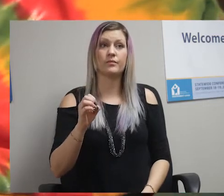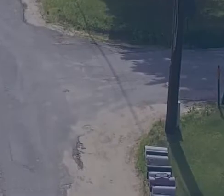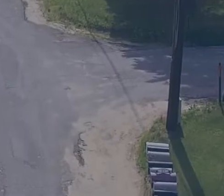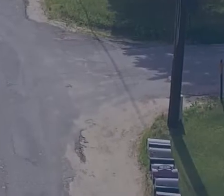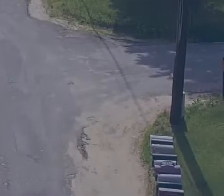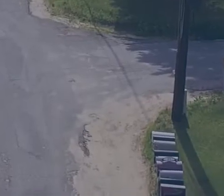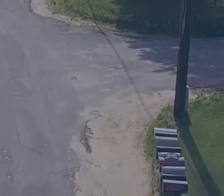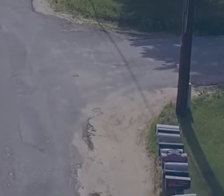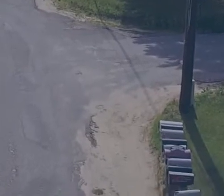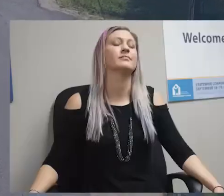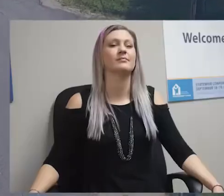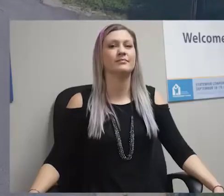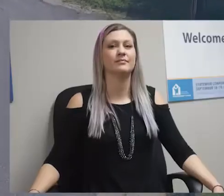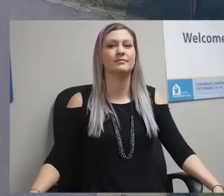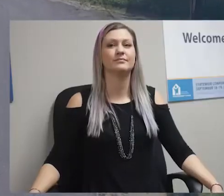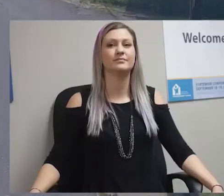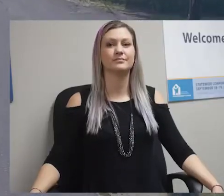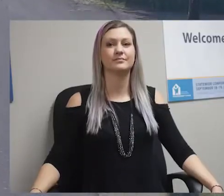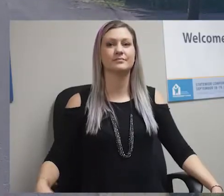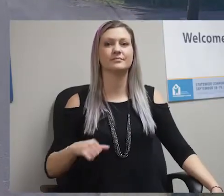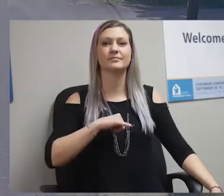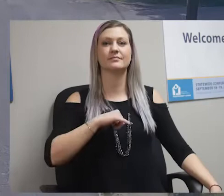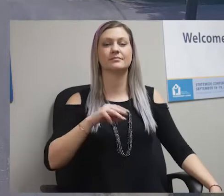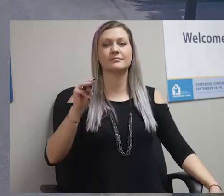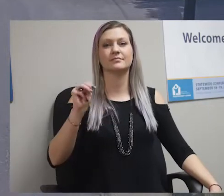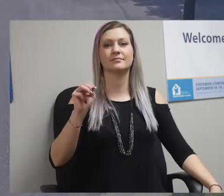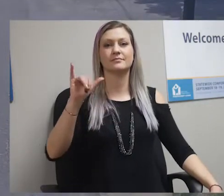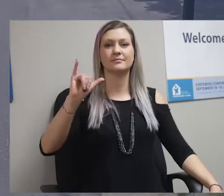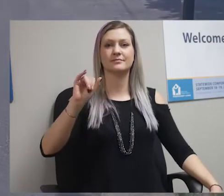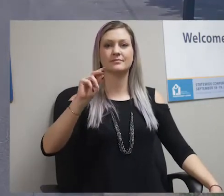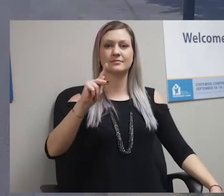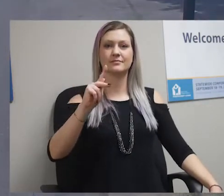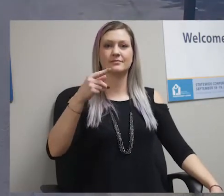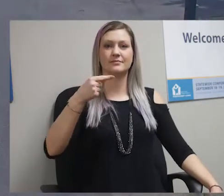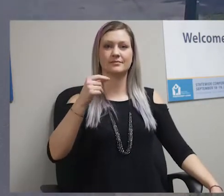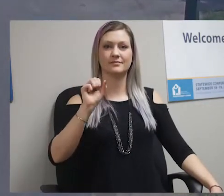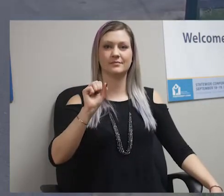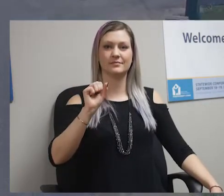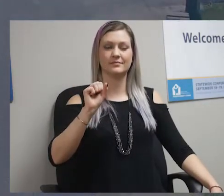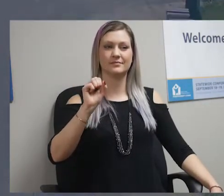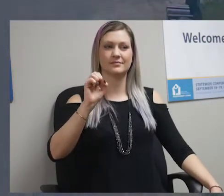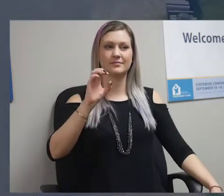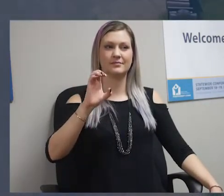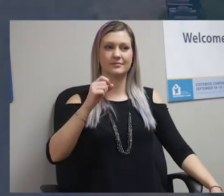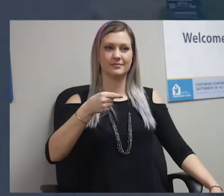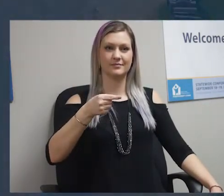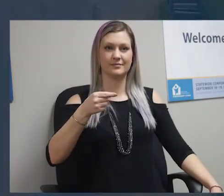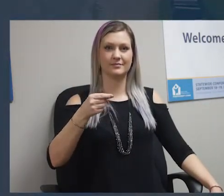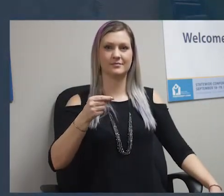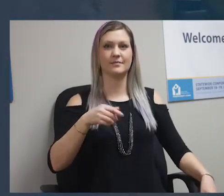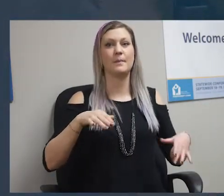emergency. Well, I'm Mike Gilmore, been here for 58